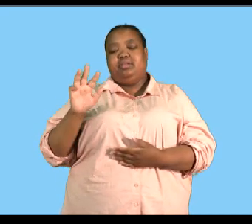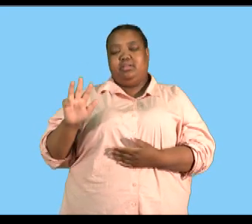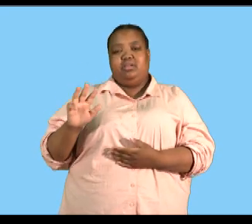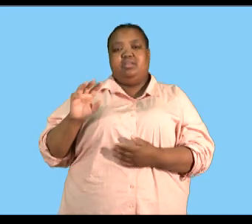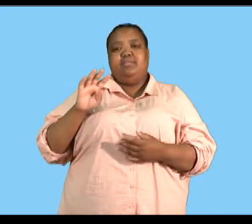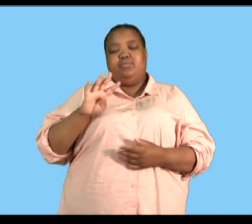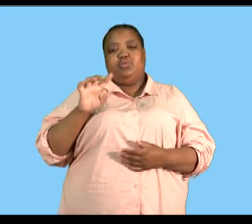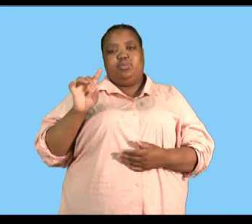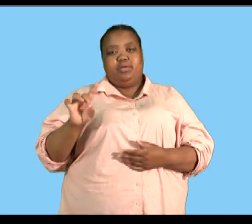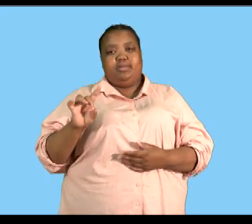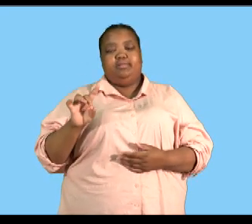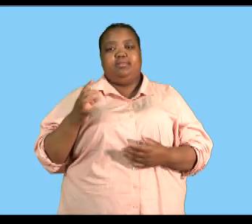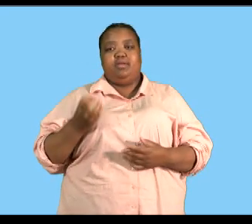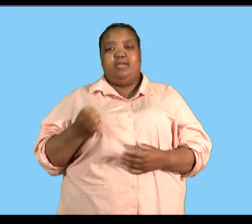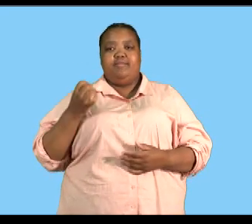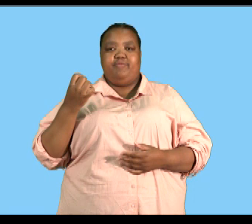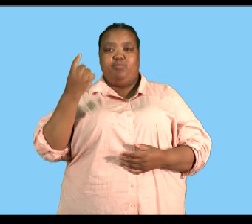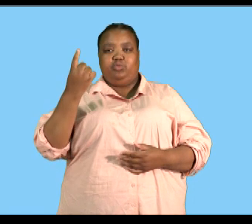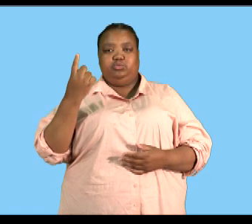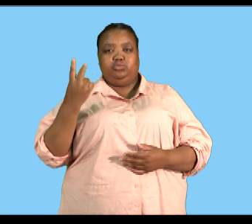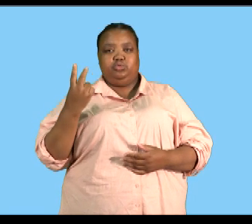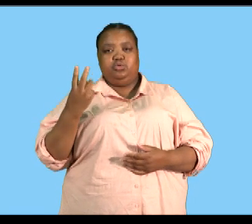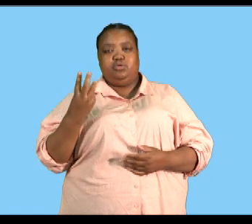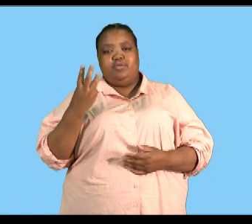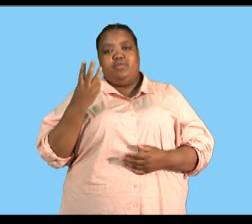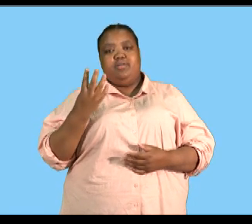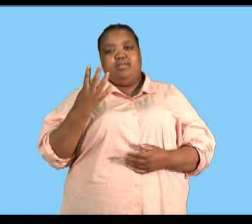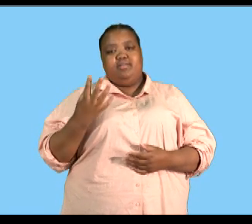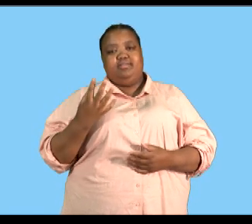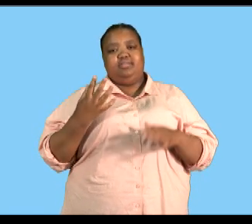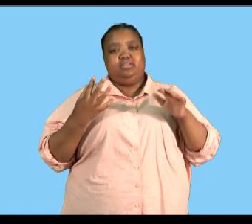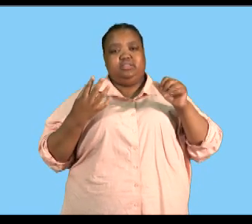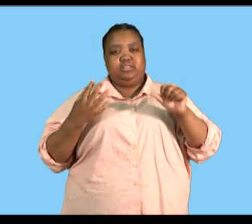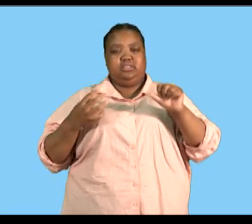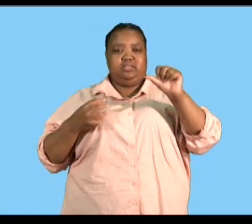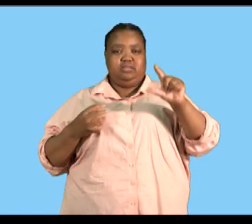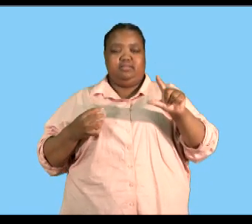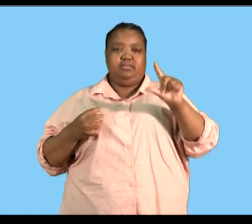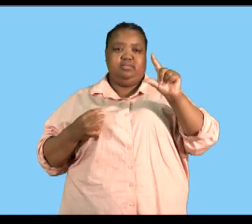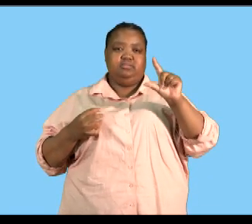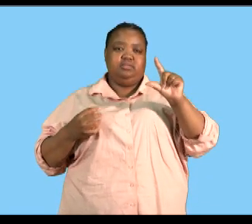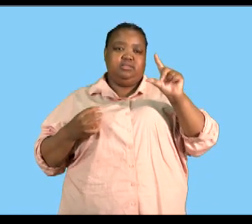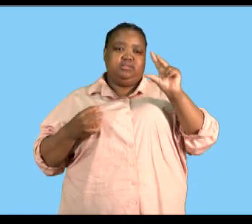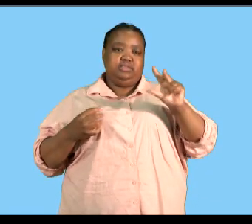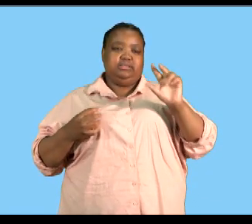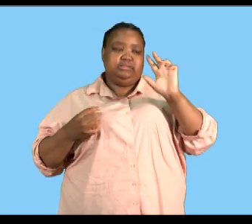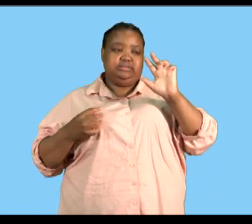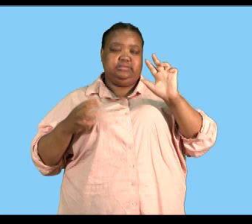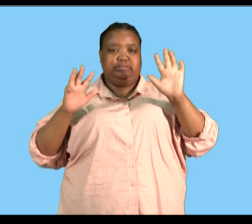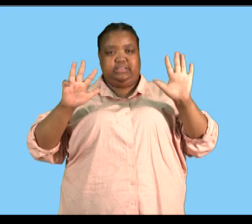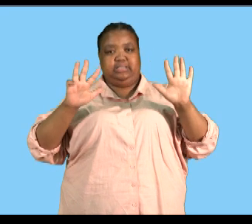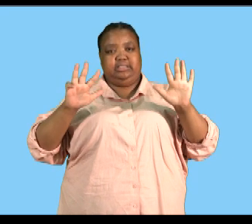is 39 and 41. So we have 1, 2, 3, 4, 5, 6, 7, 8, 9